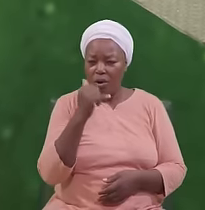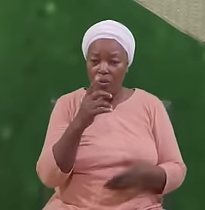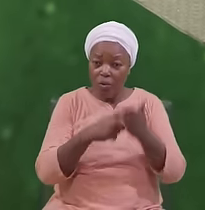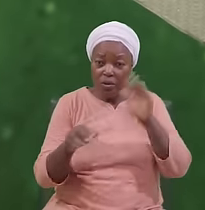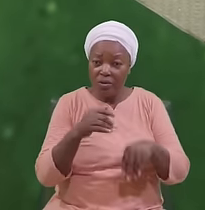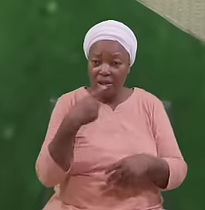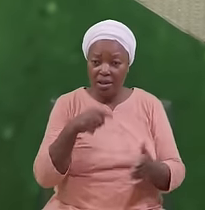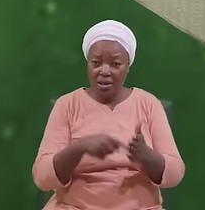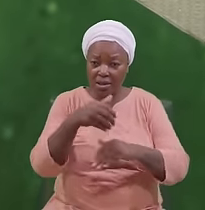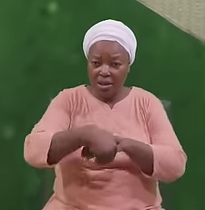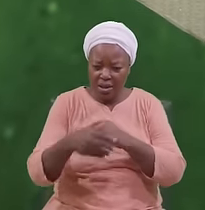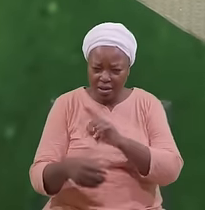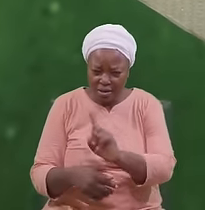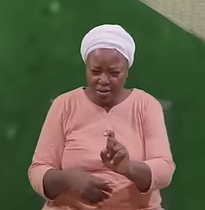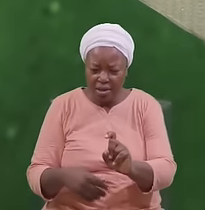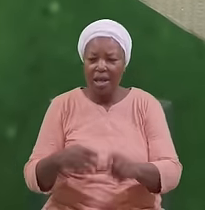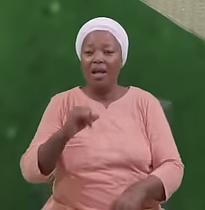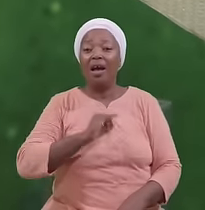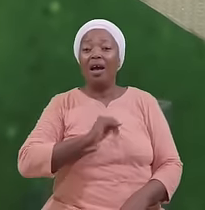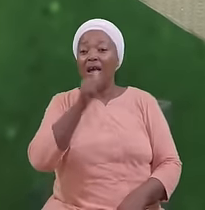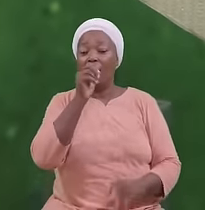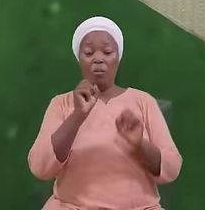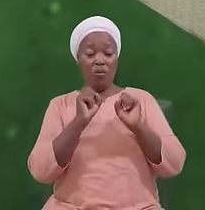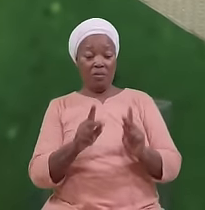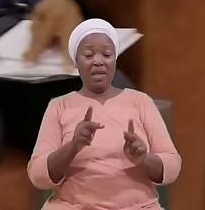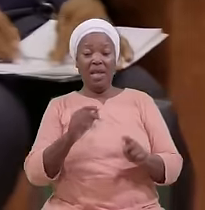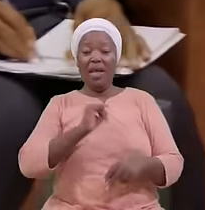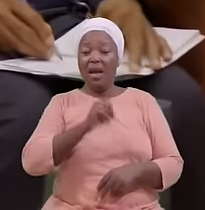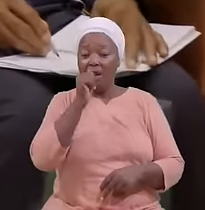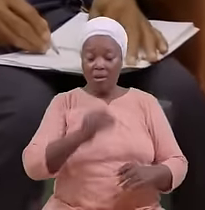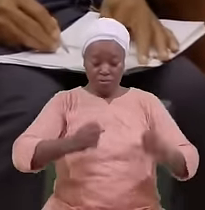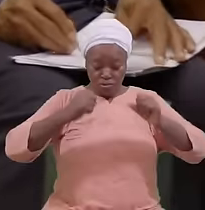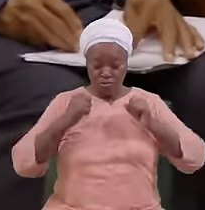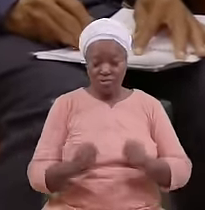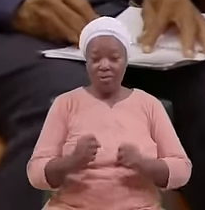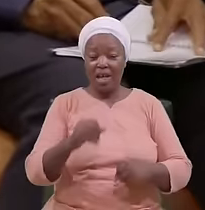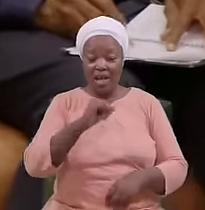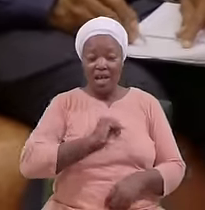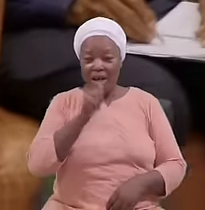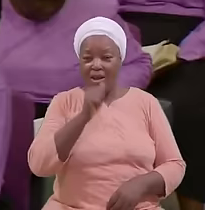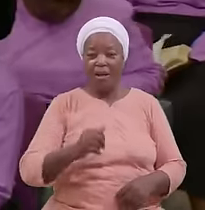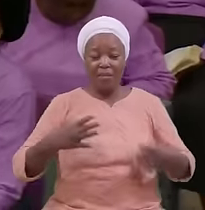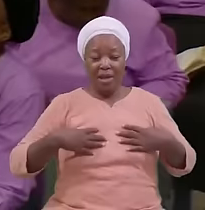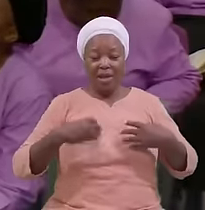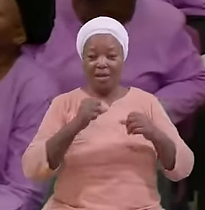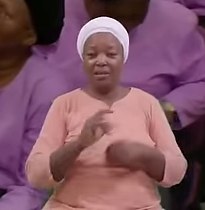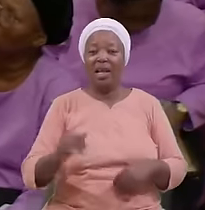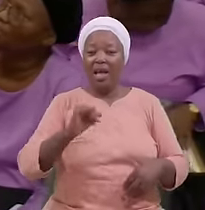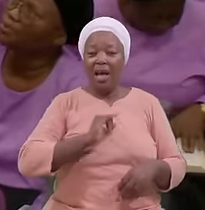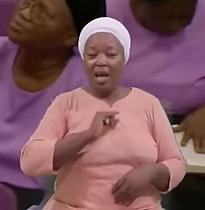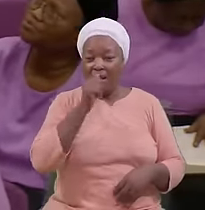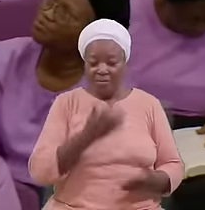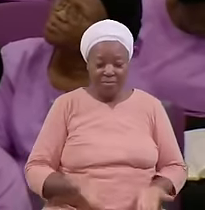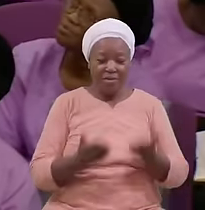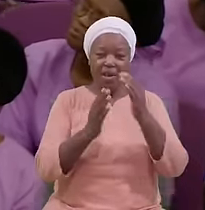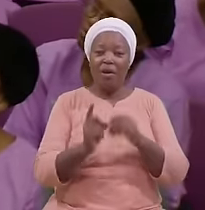tonight? I am well. I am whole. I am lifted up. I